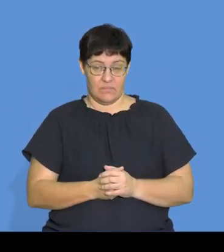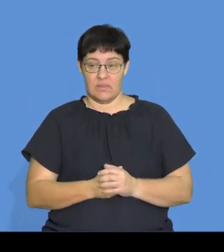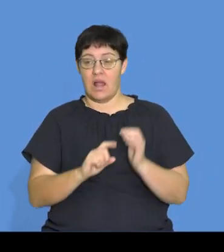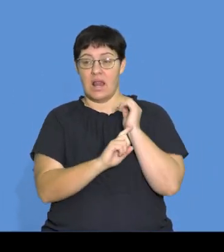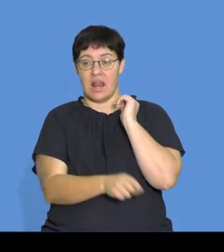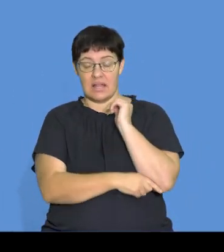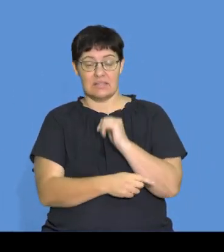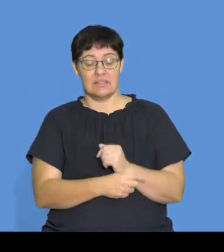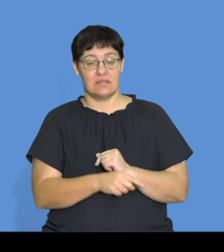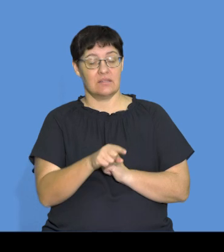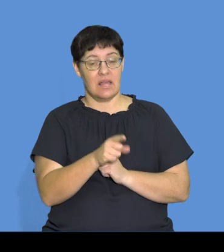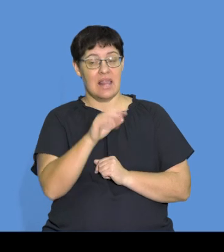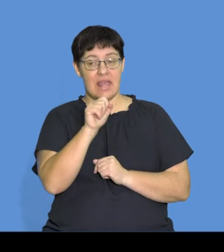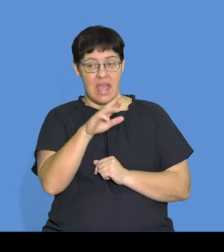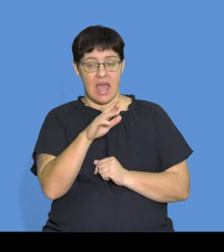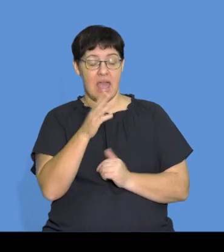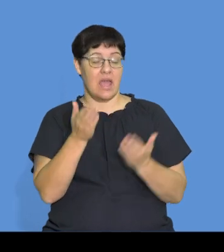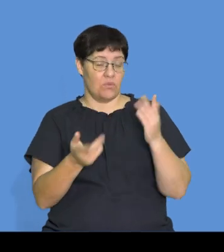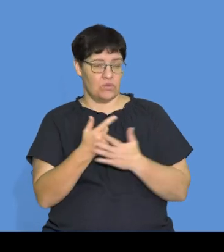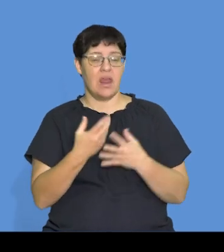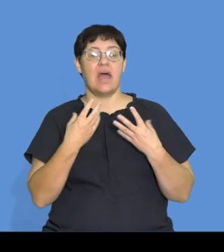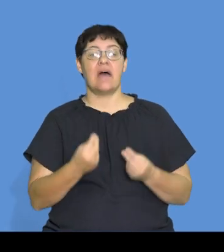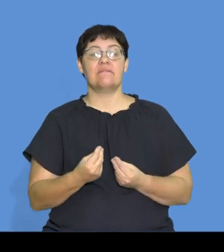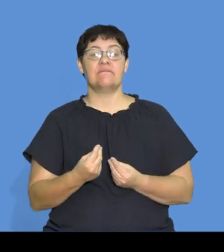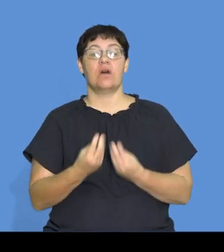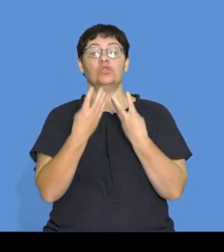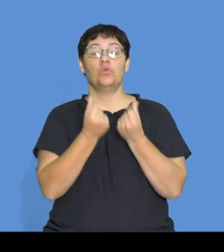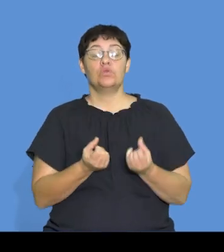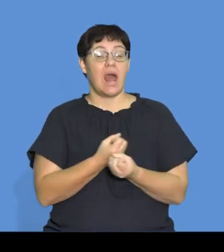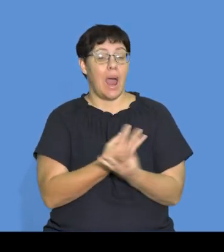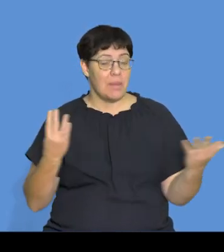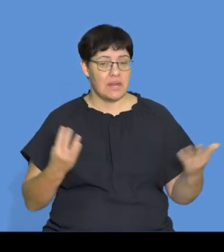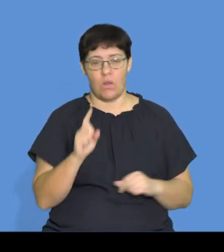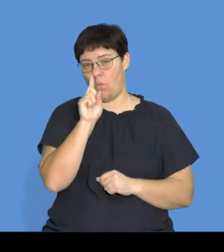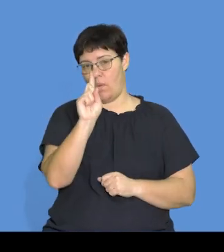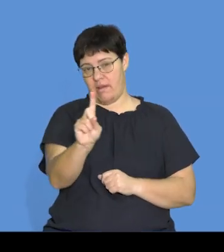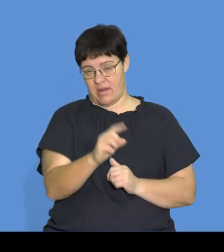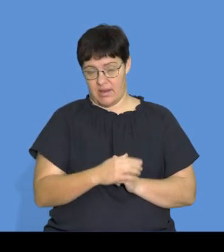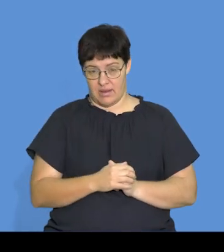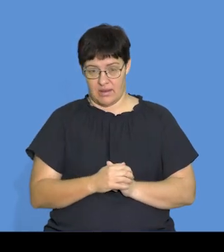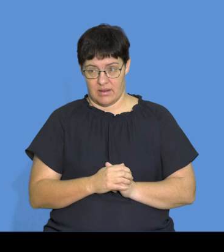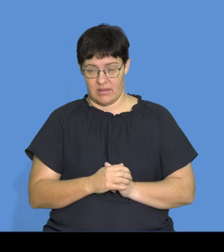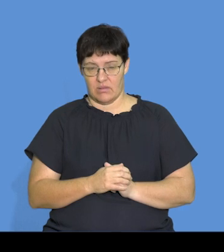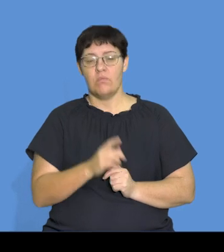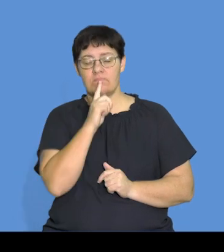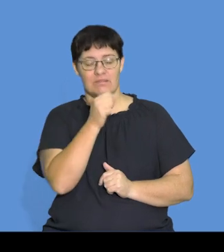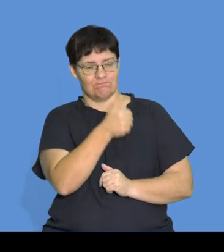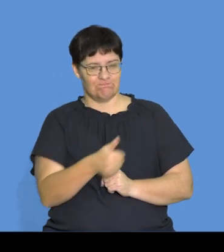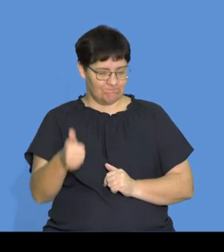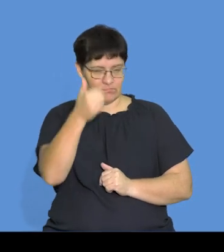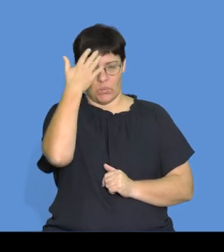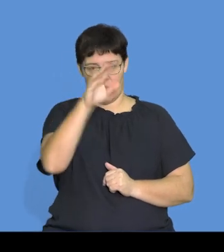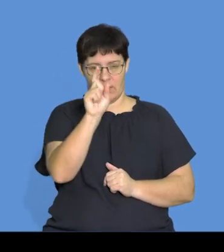linear equation has only one solution. That's the very main thing that you always need to know